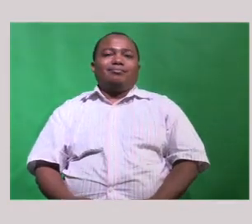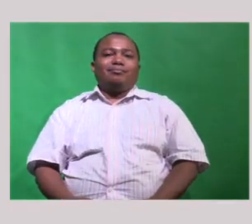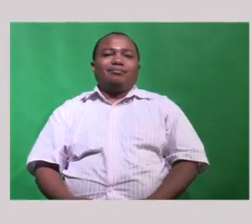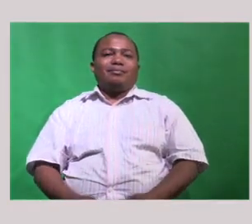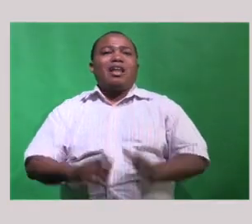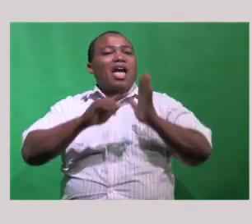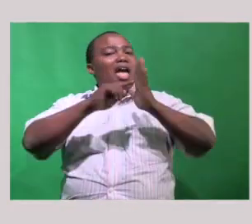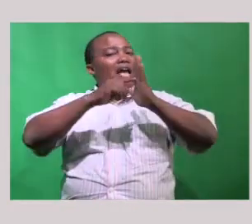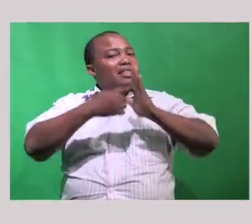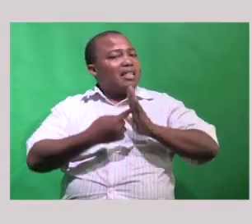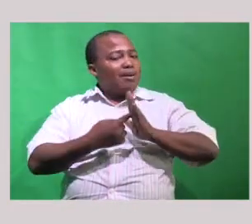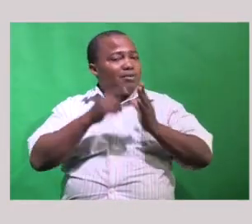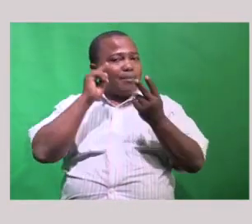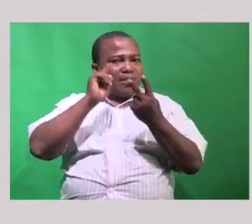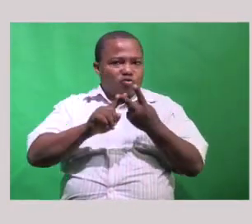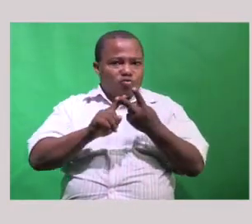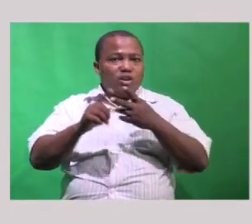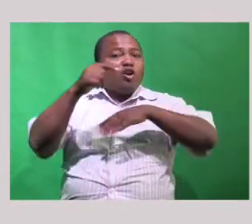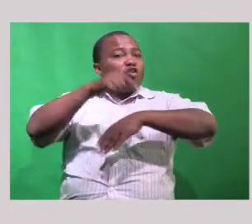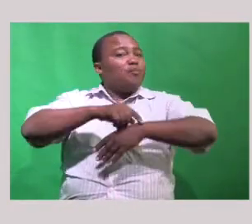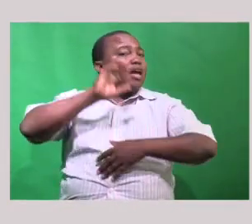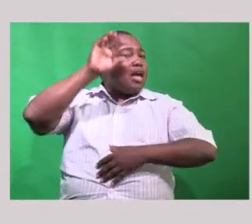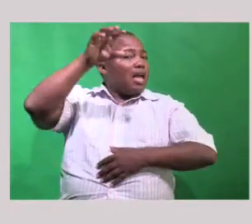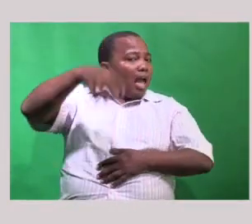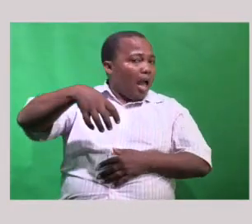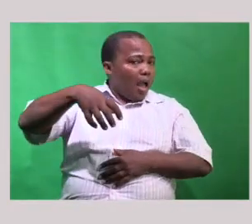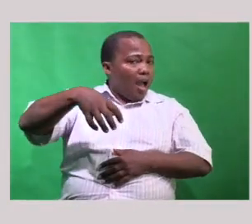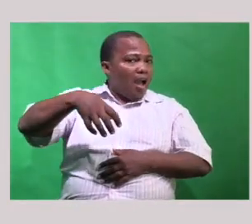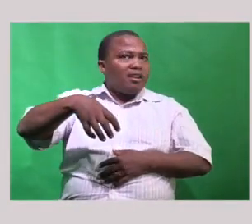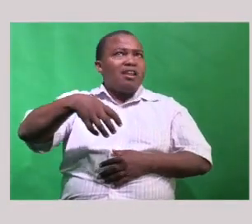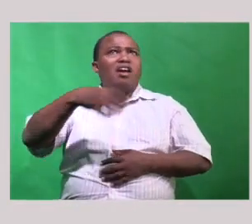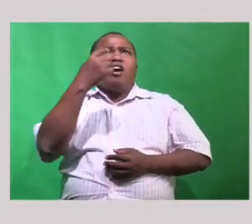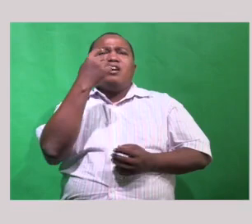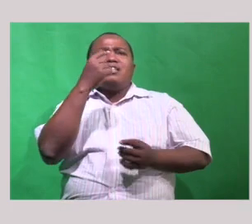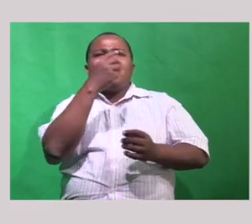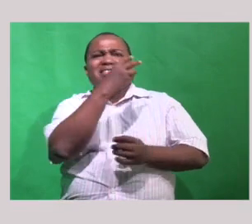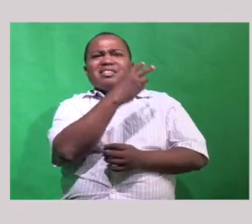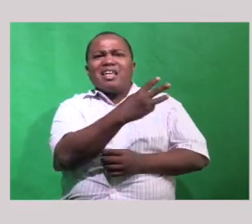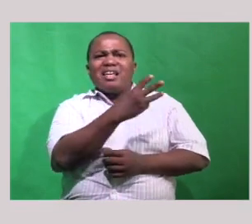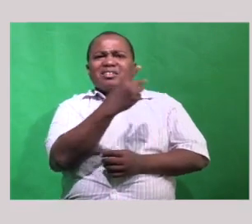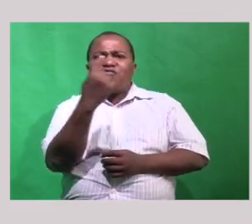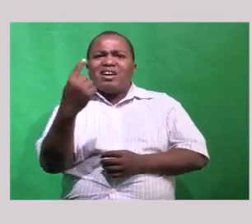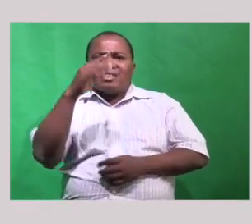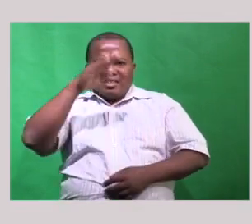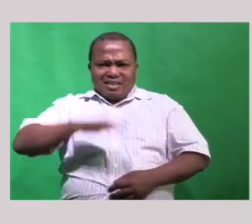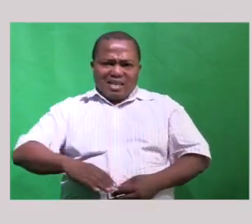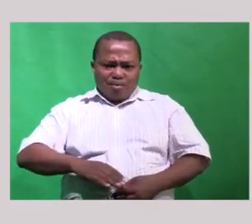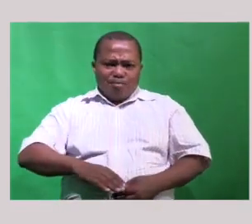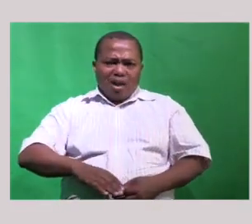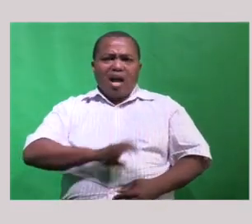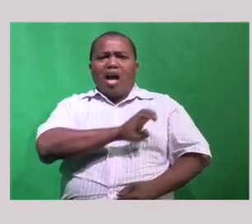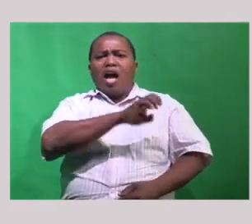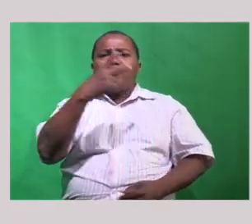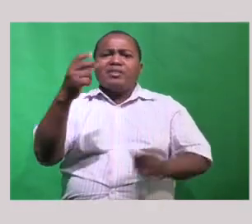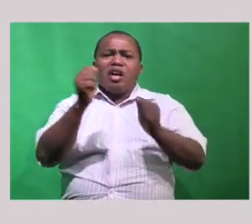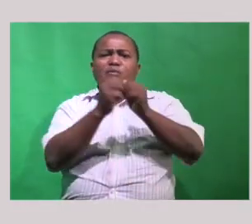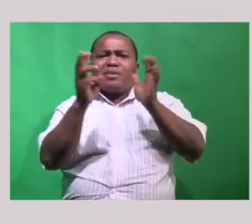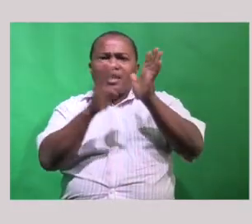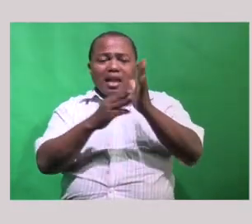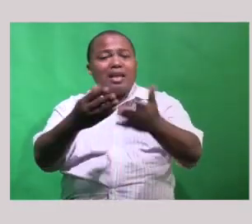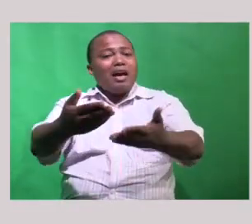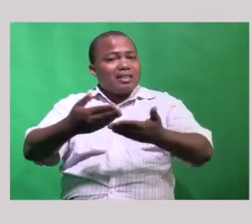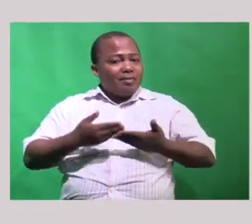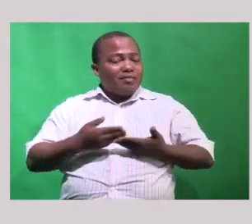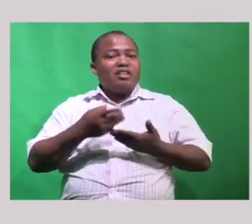Example number 2. During the year ended 31st December 2018, rent receivable were